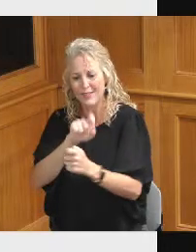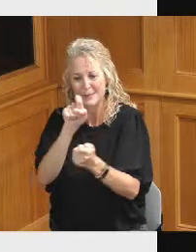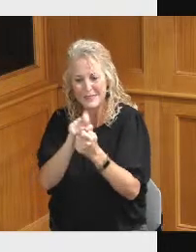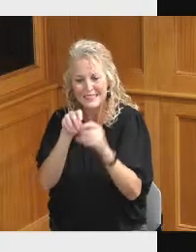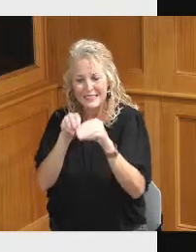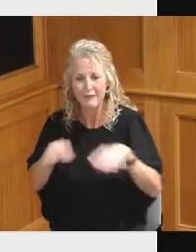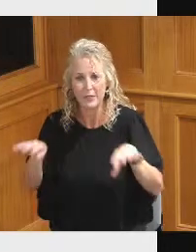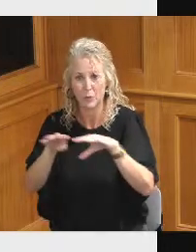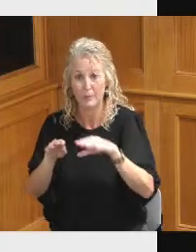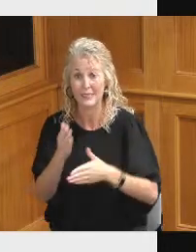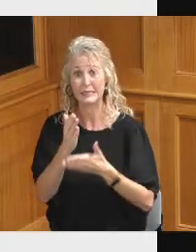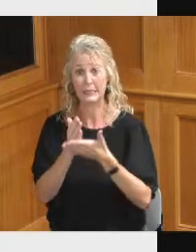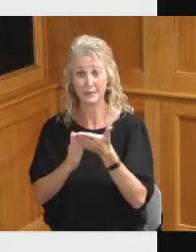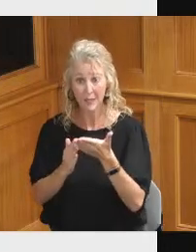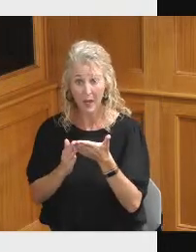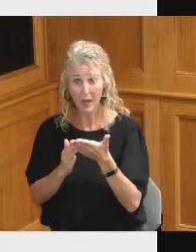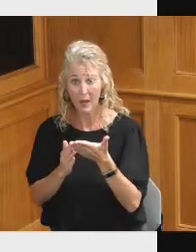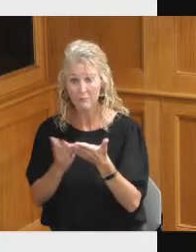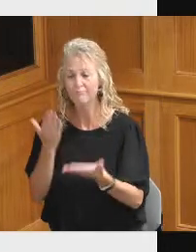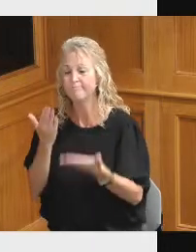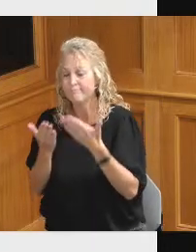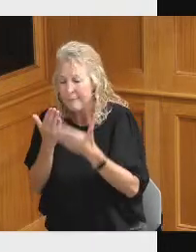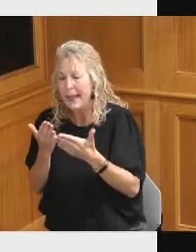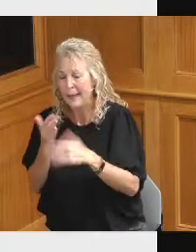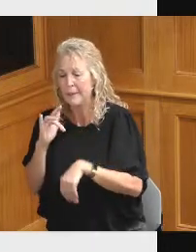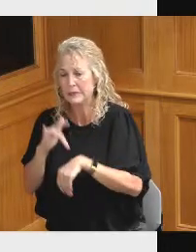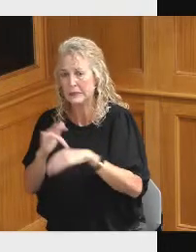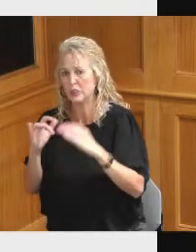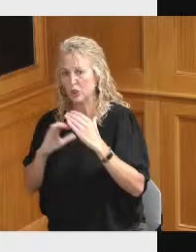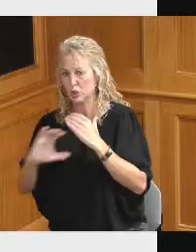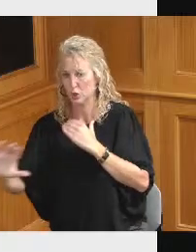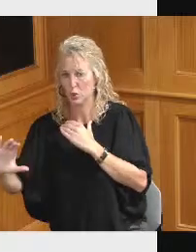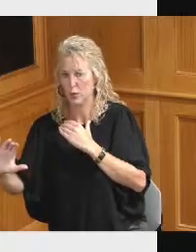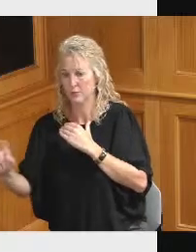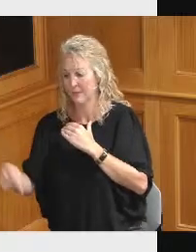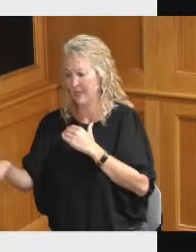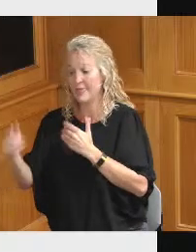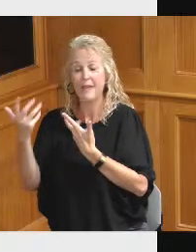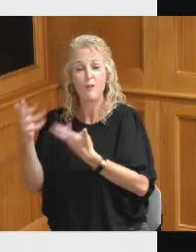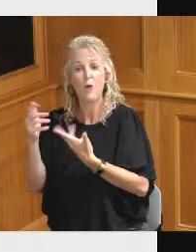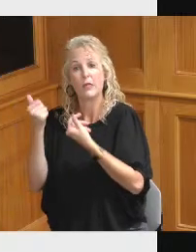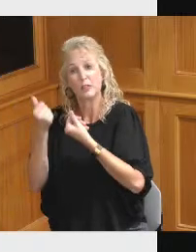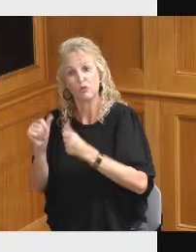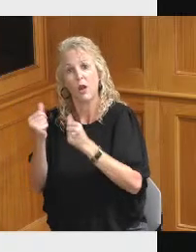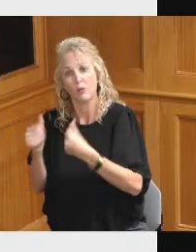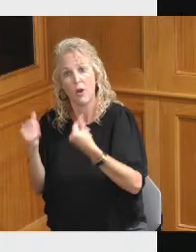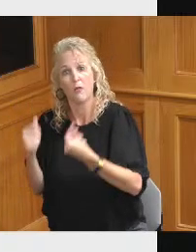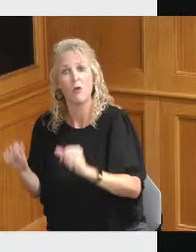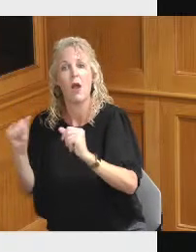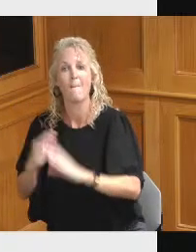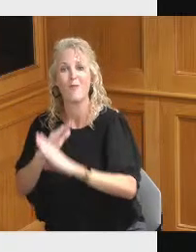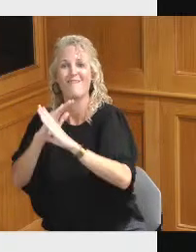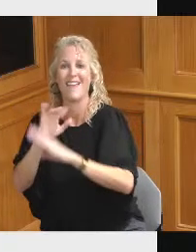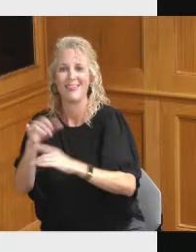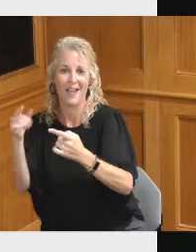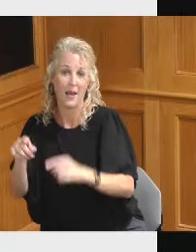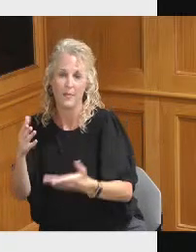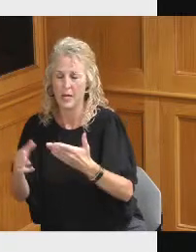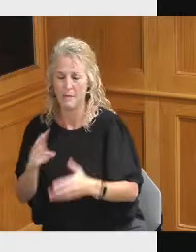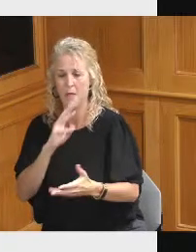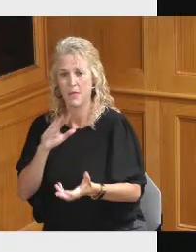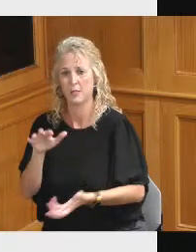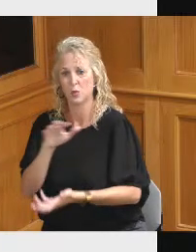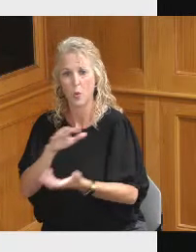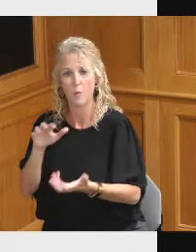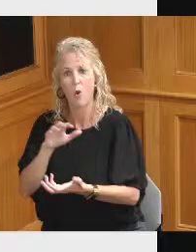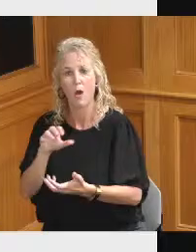And there's some properties that while it ends up in our system, they've already undertaken significant mitigation measures through stormwater BMPs